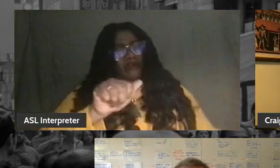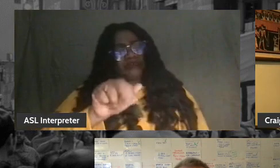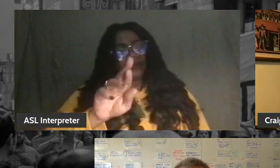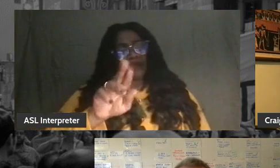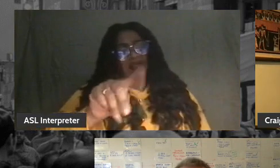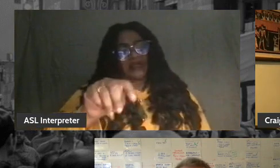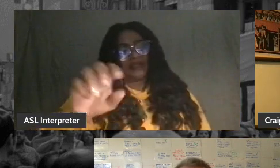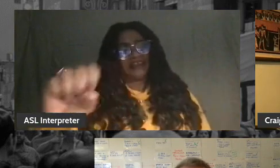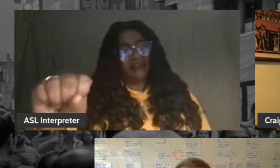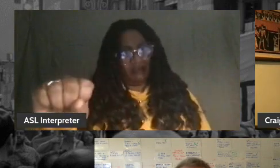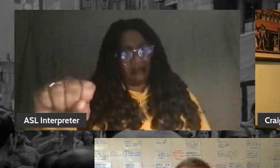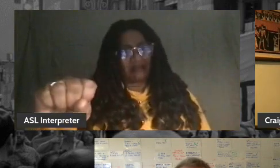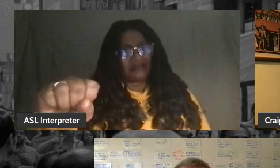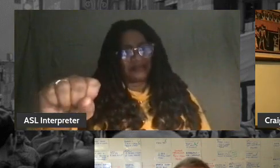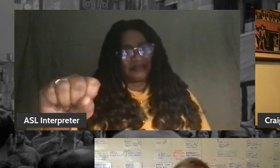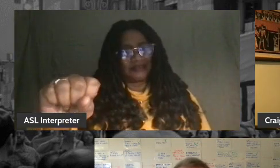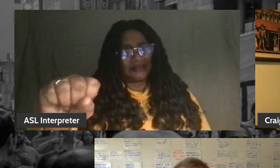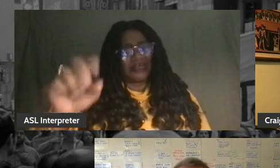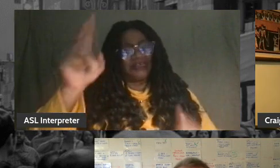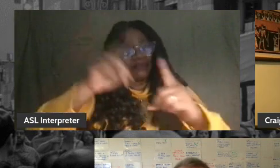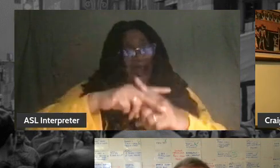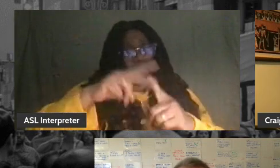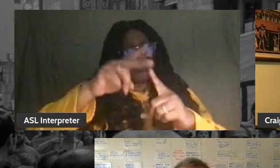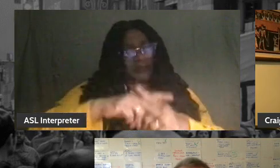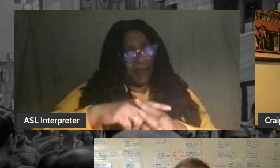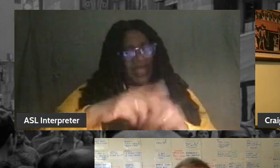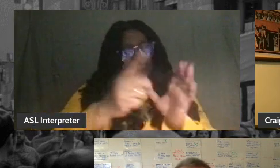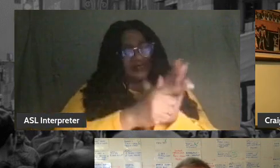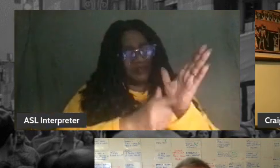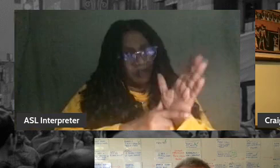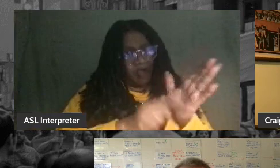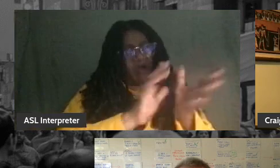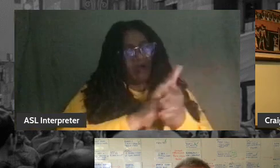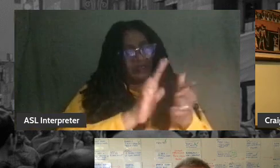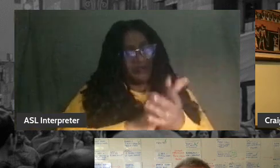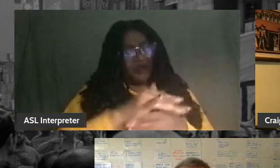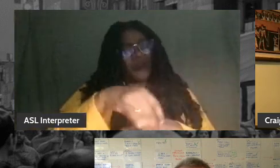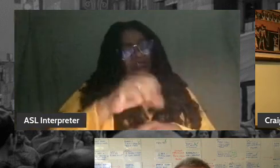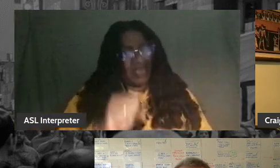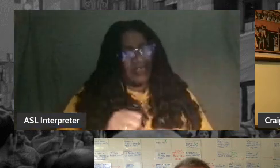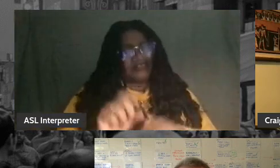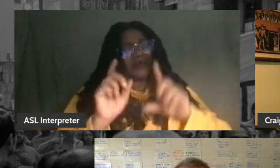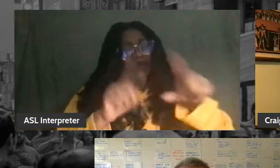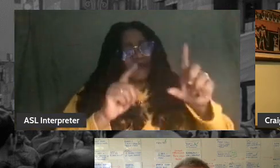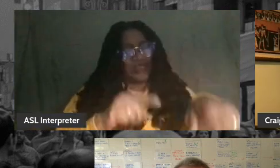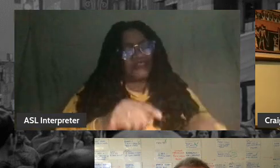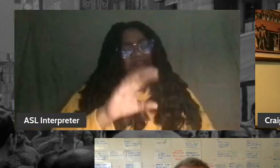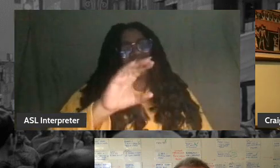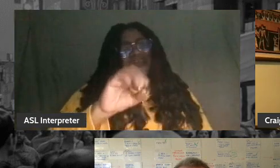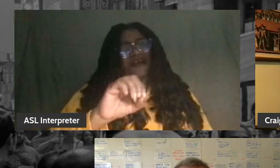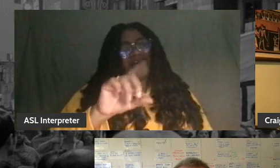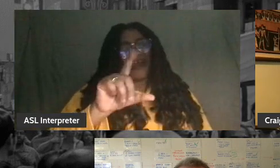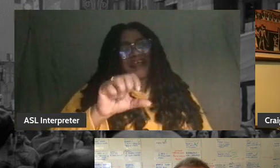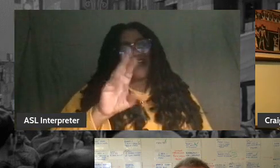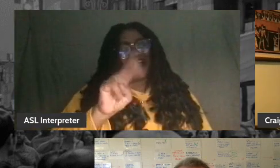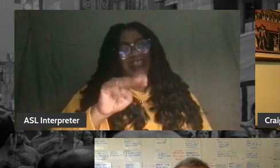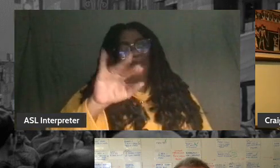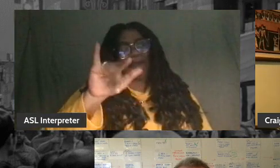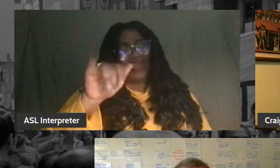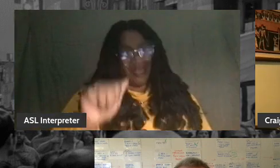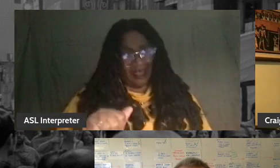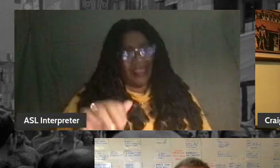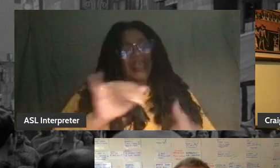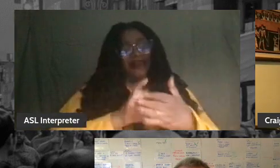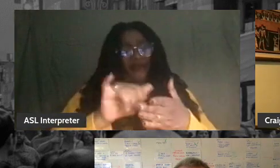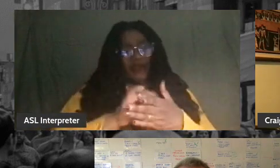be, apply to law school. So I ended up going to Columbia Law School in New York. And one of the reasons I chose